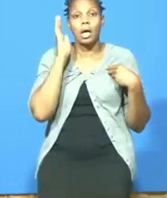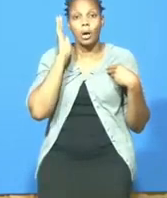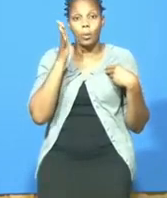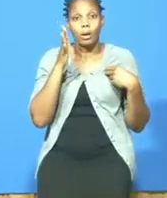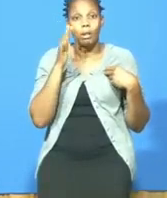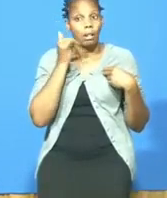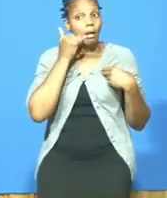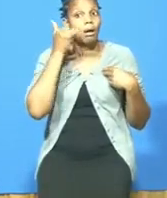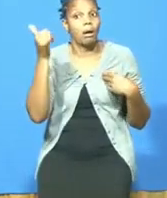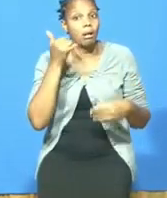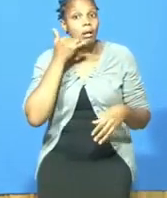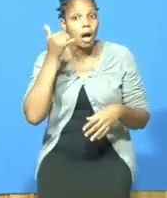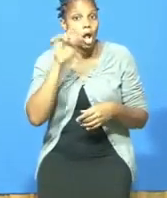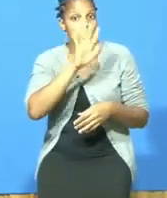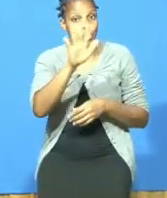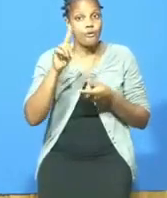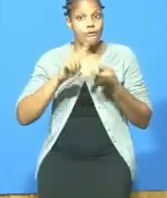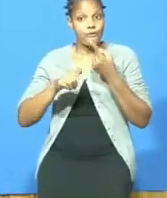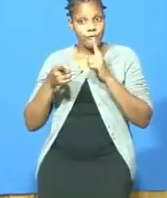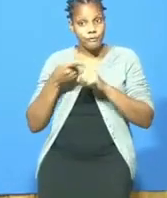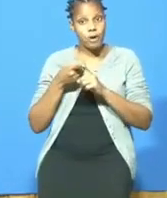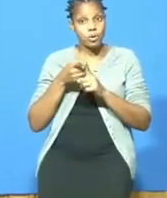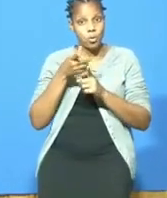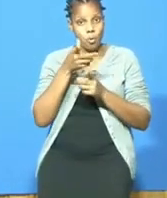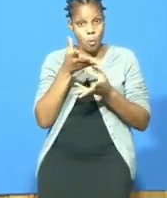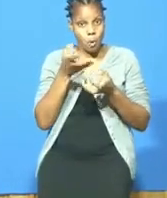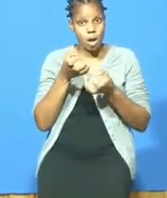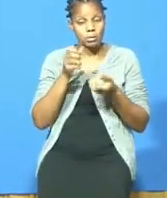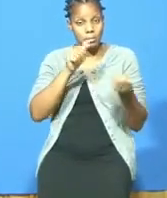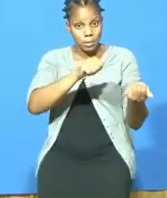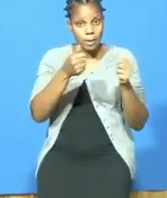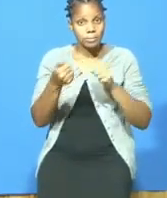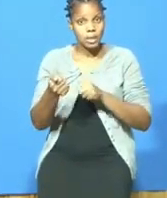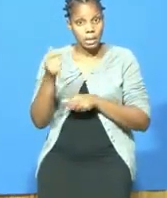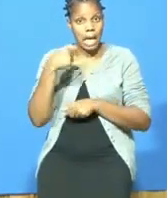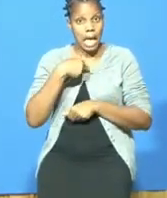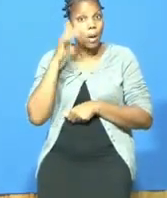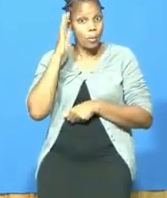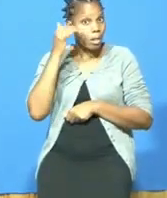that friend overseas who wants to be baptized. I make that call.